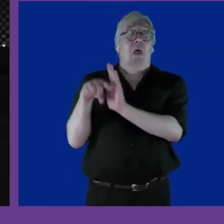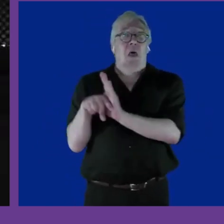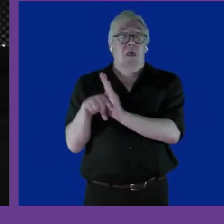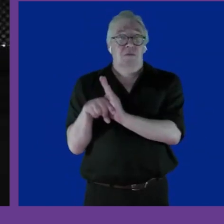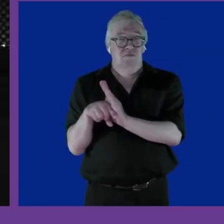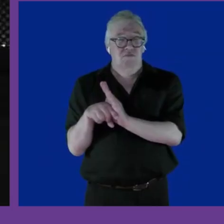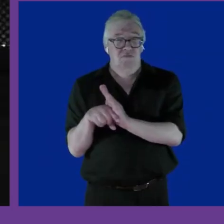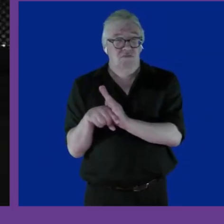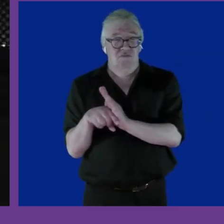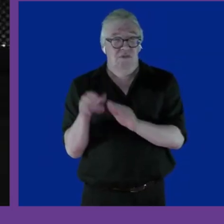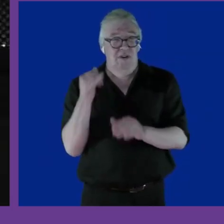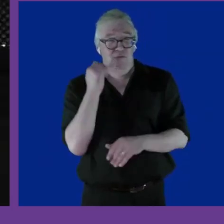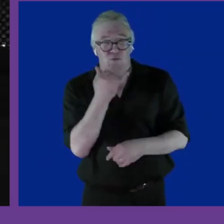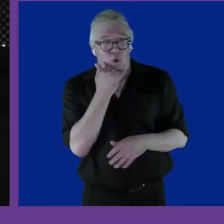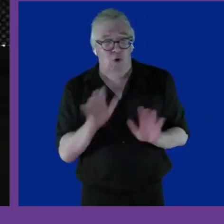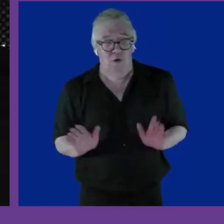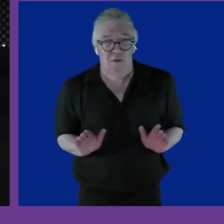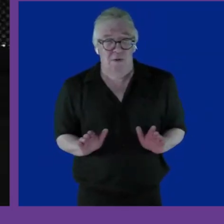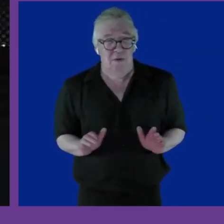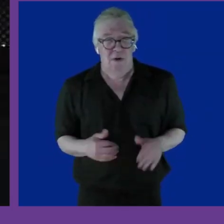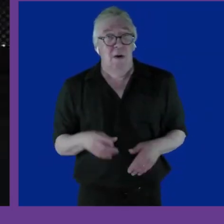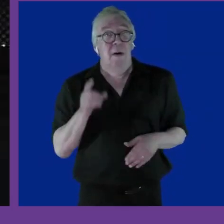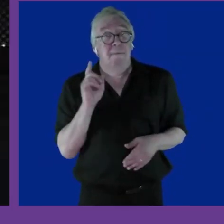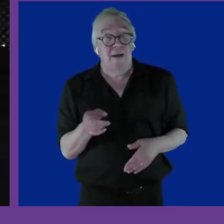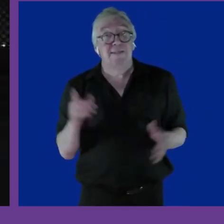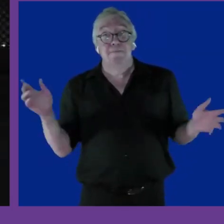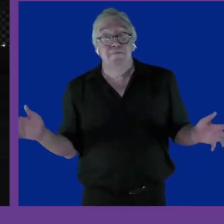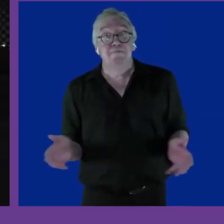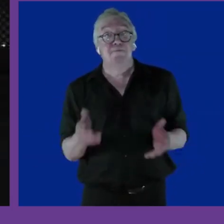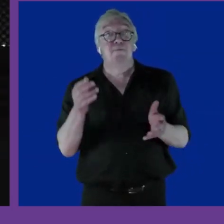false choices. And we should be promoting, you know,